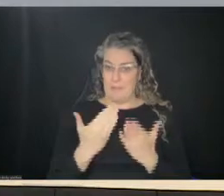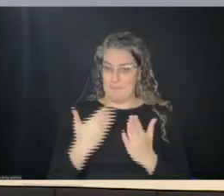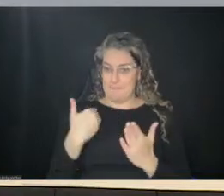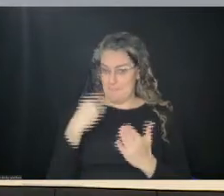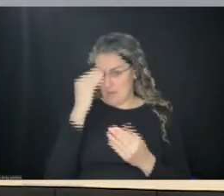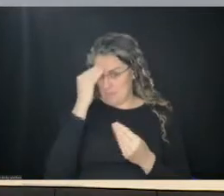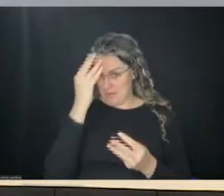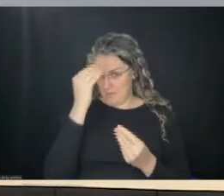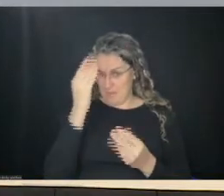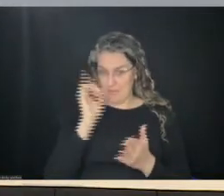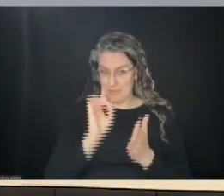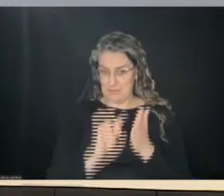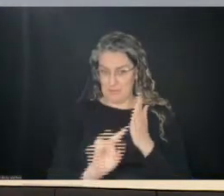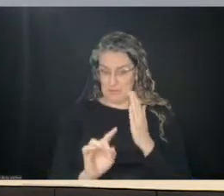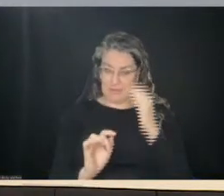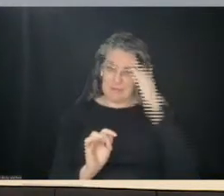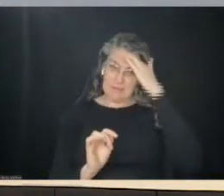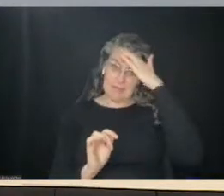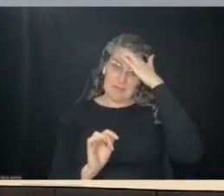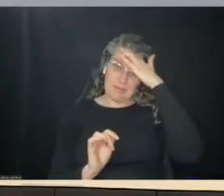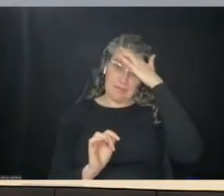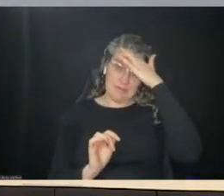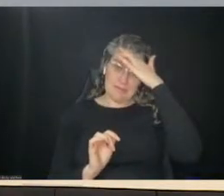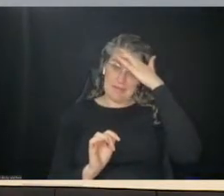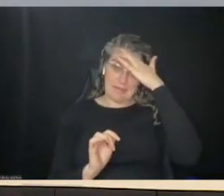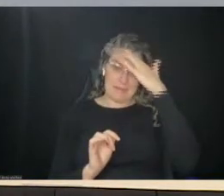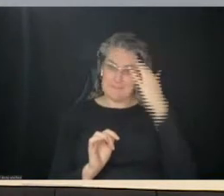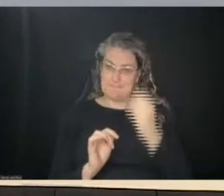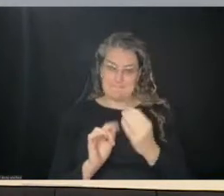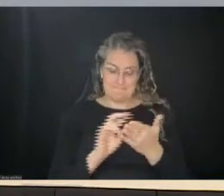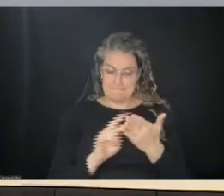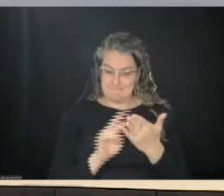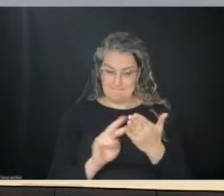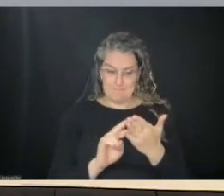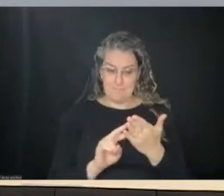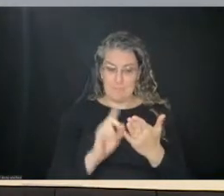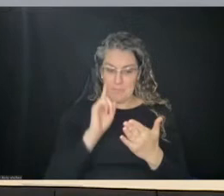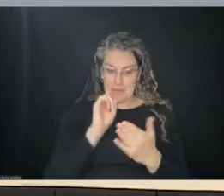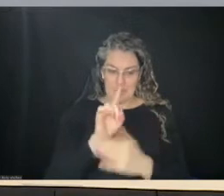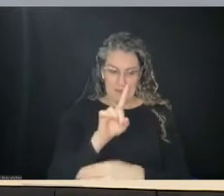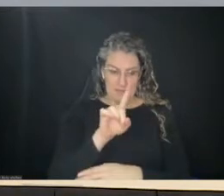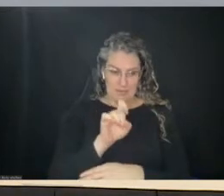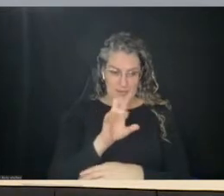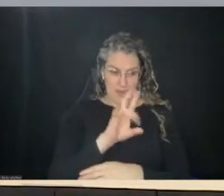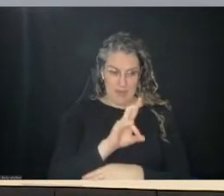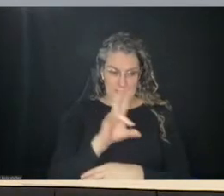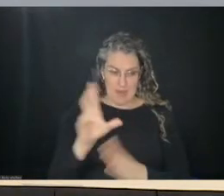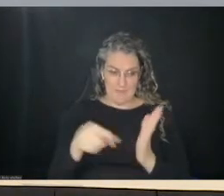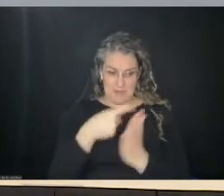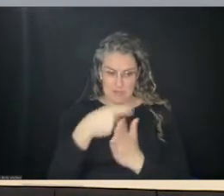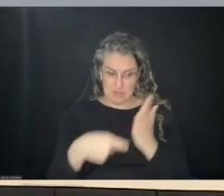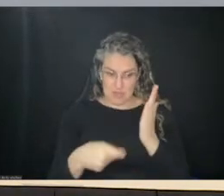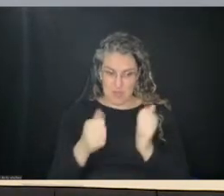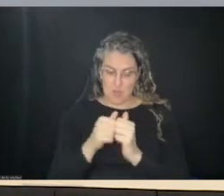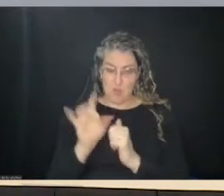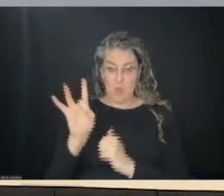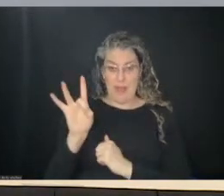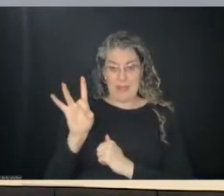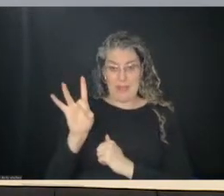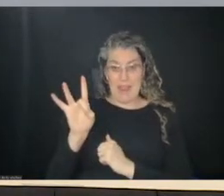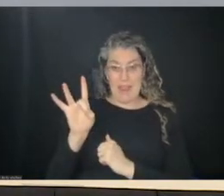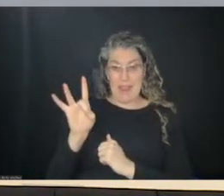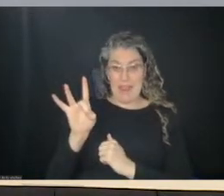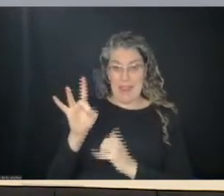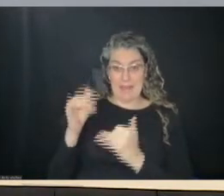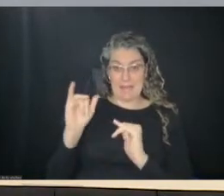here. But if not, I think there have been 177 charges with 8 pending. The